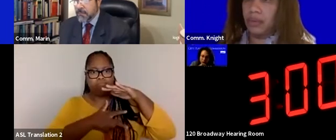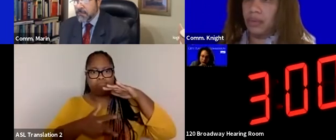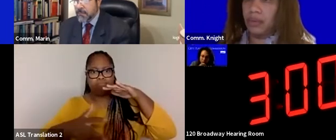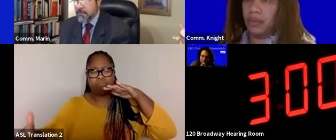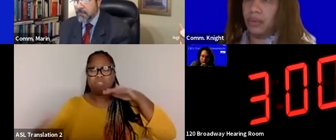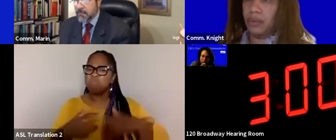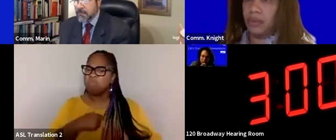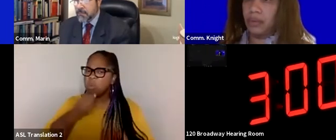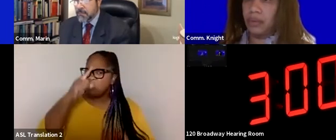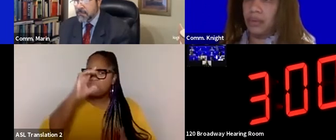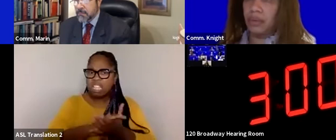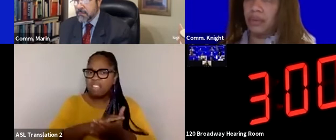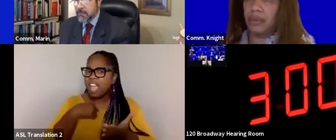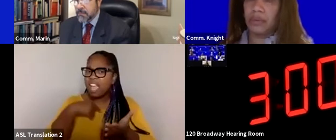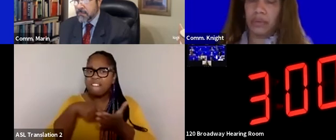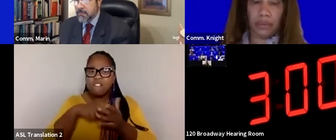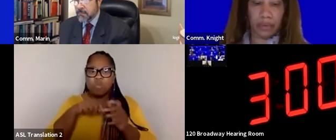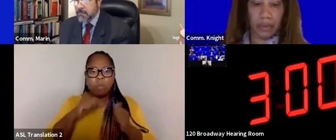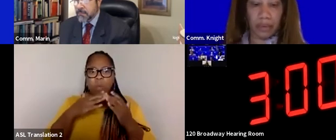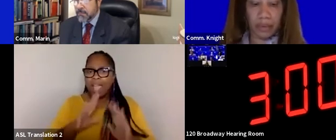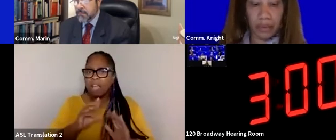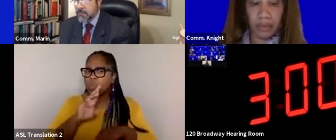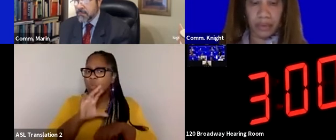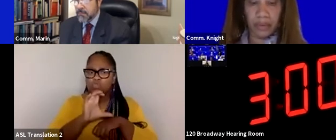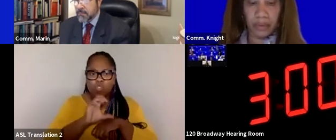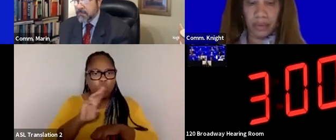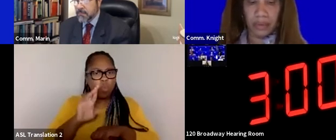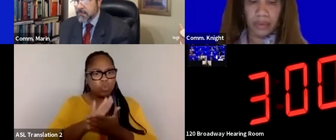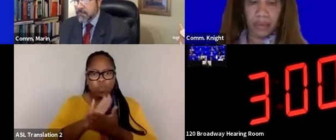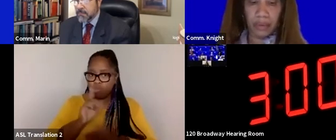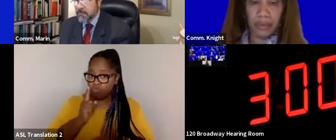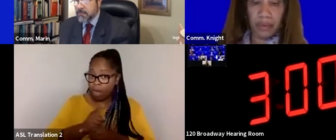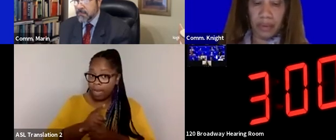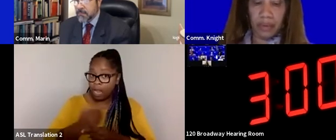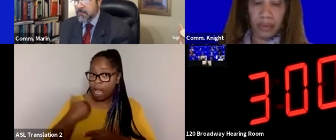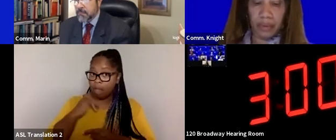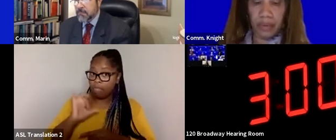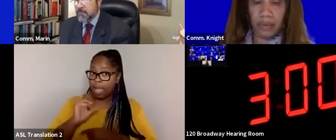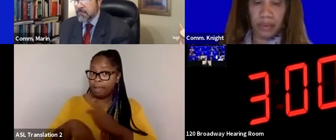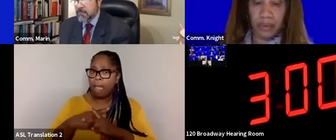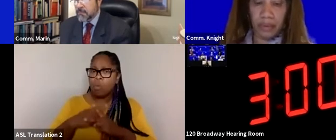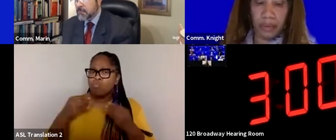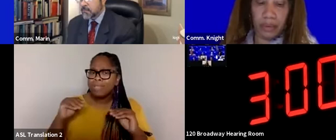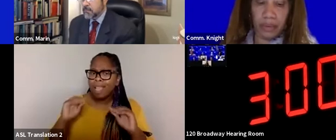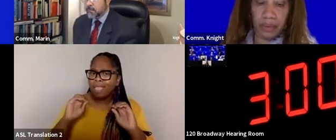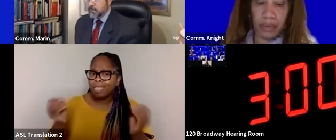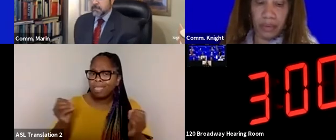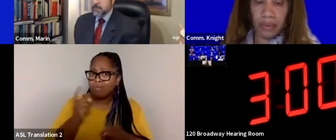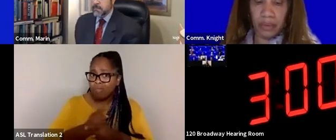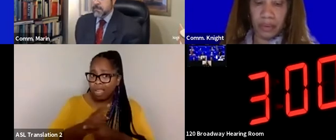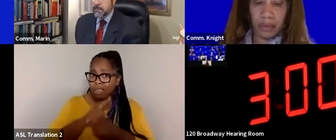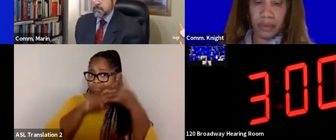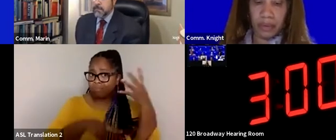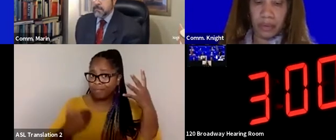I don't believe that has affordable housing or a church or a school. Or retail, actually. Does it have any of the other things